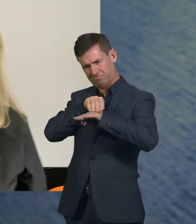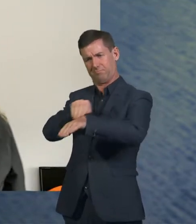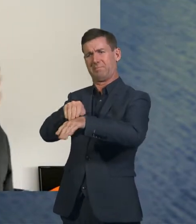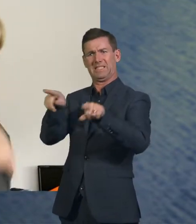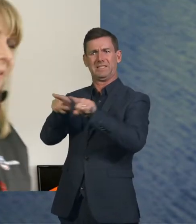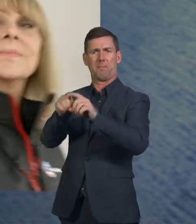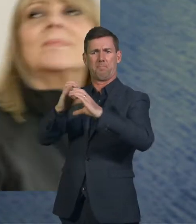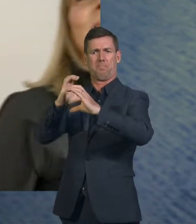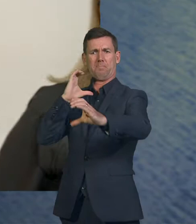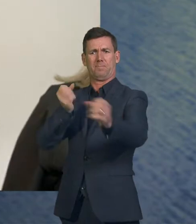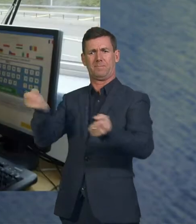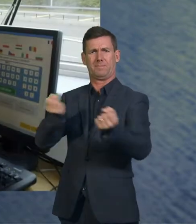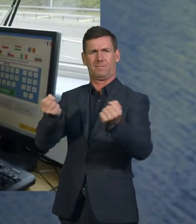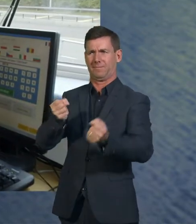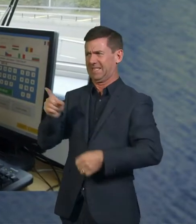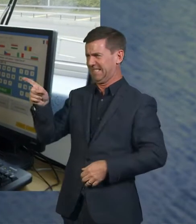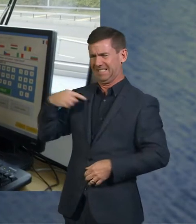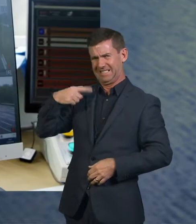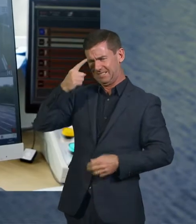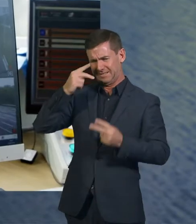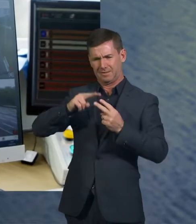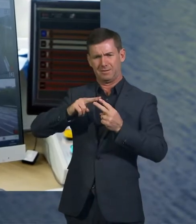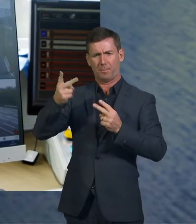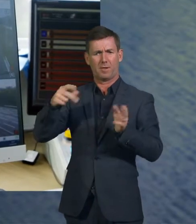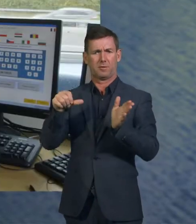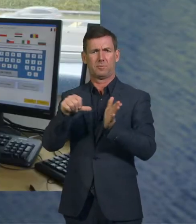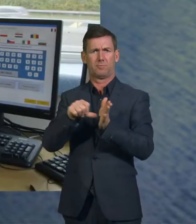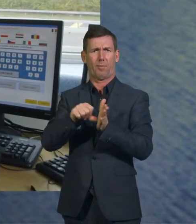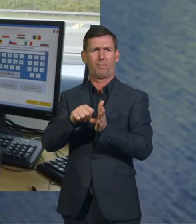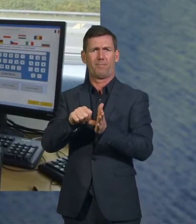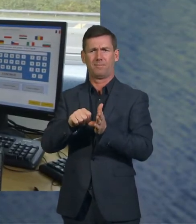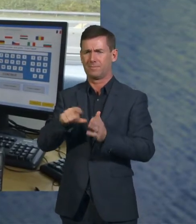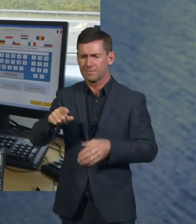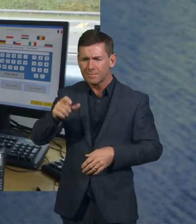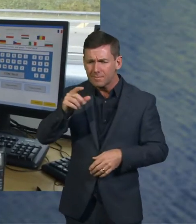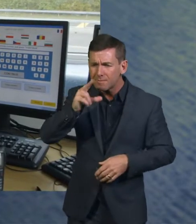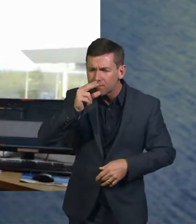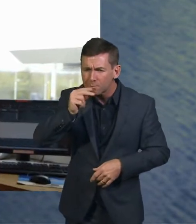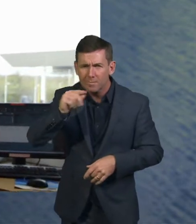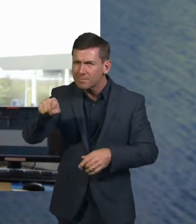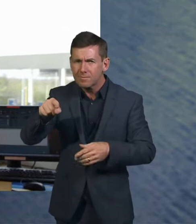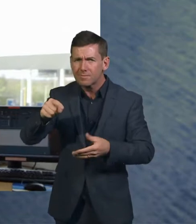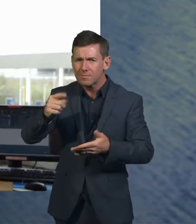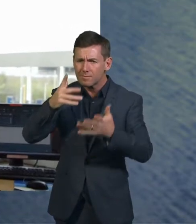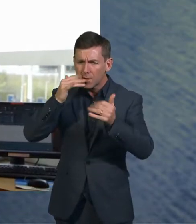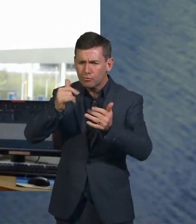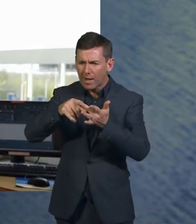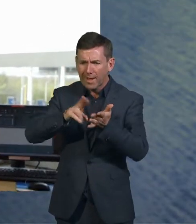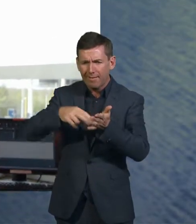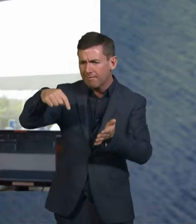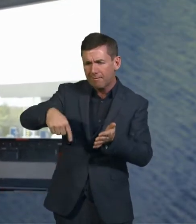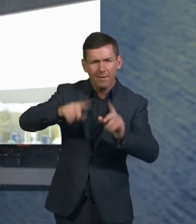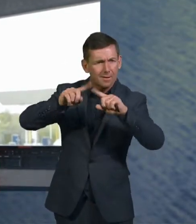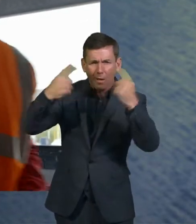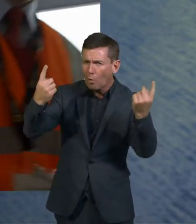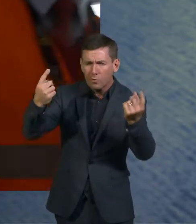Anne Stone have double trouble. You can't actually check in here because this is the freight department. I'll tell them where to go. And